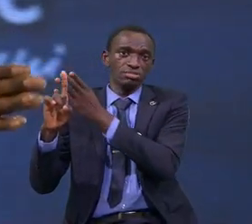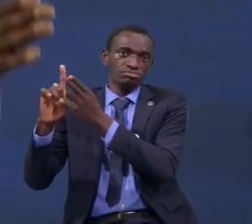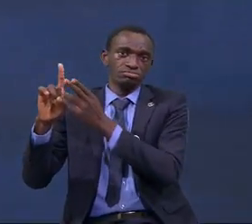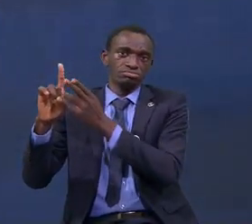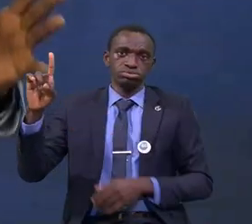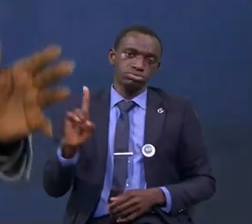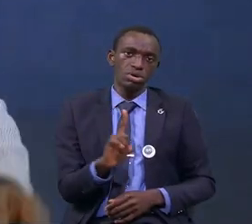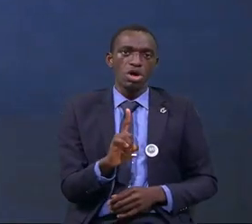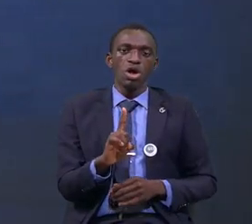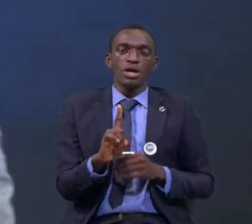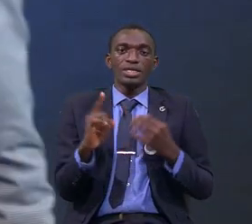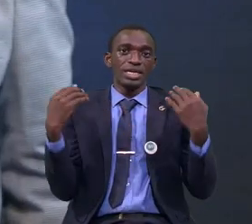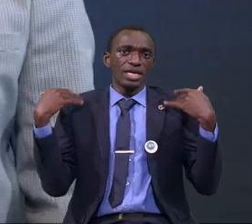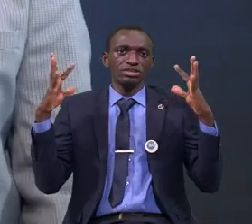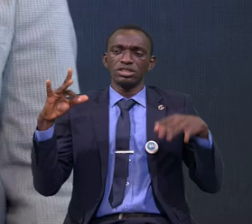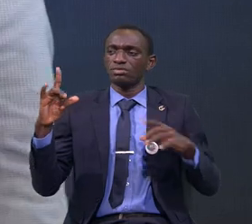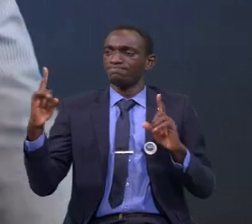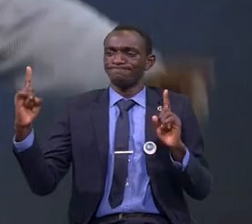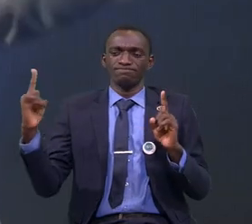Came directly to me.